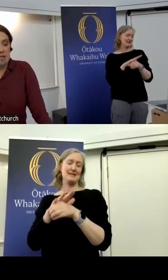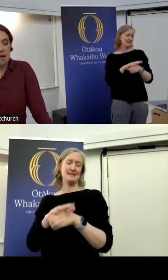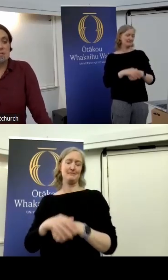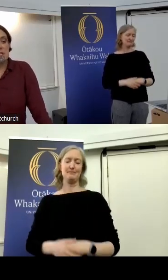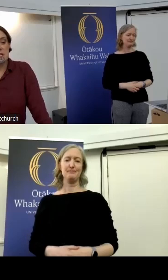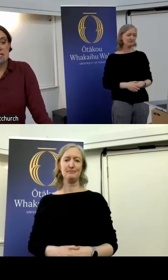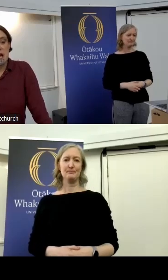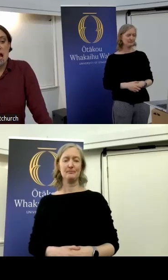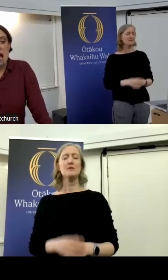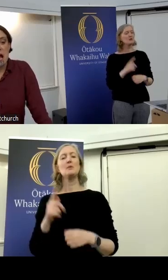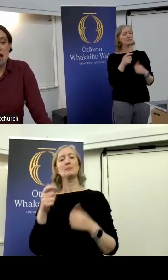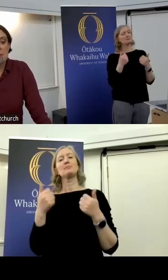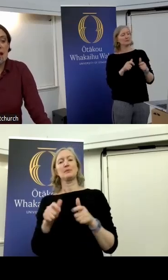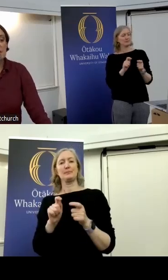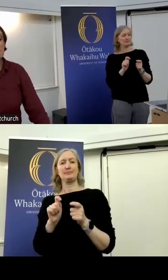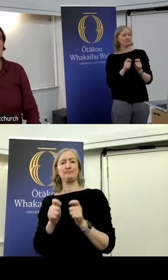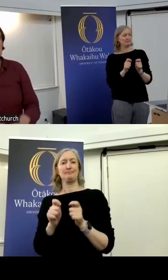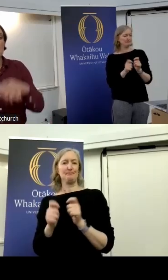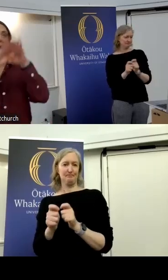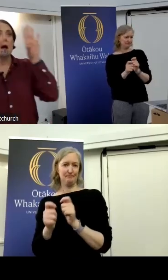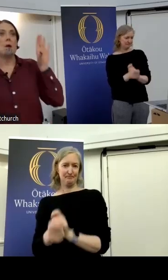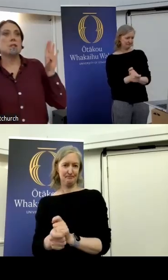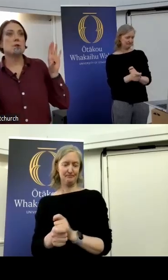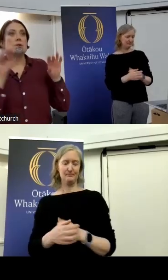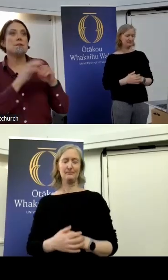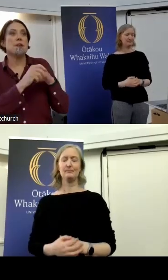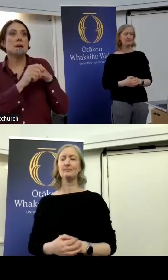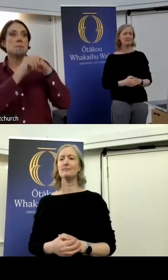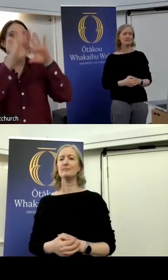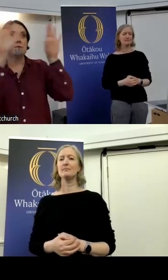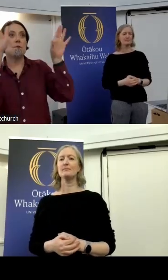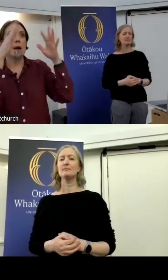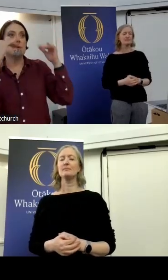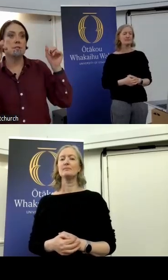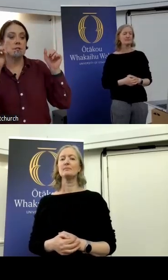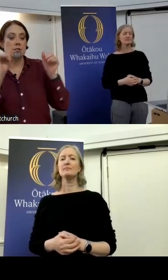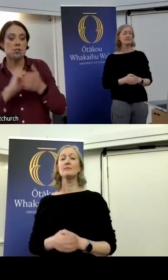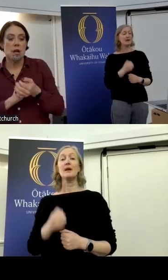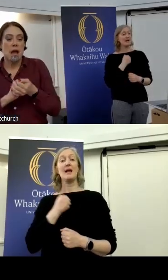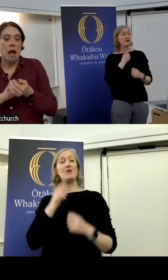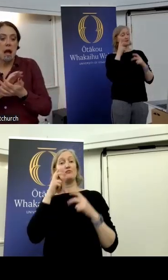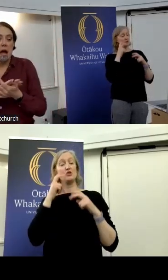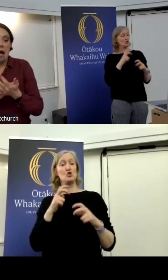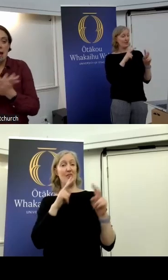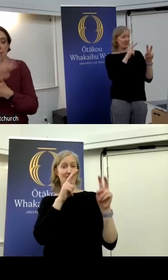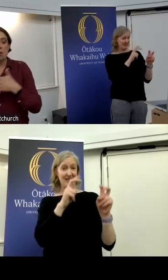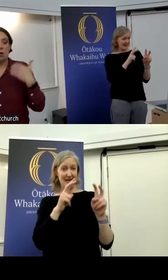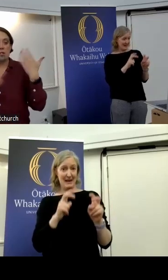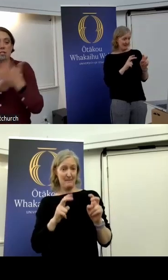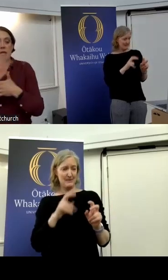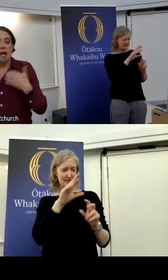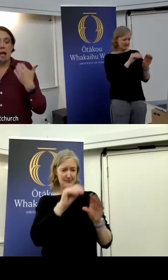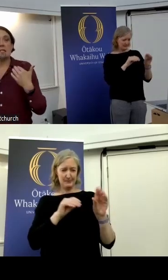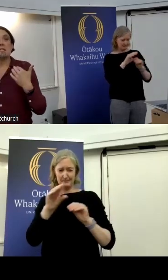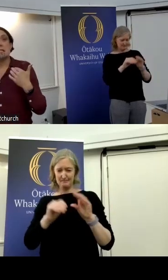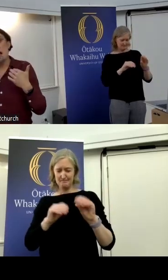So we adapted it, and then we took the themes from our research and we